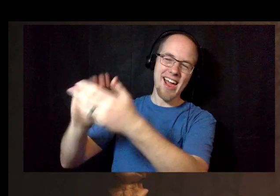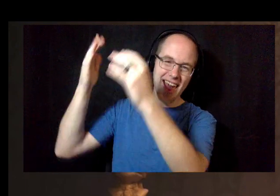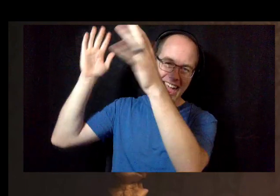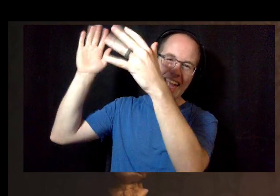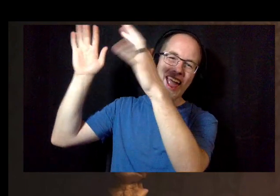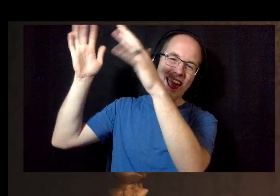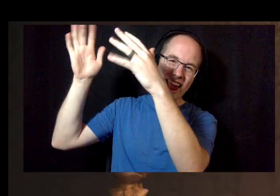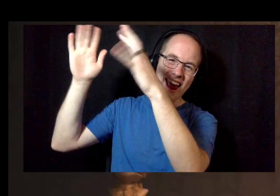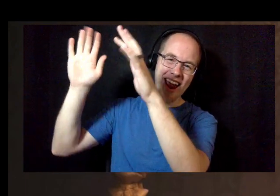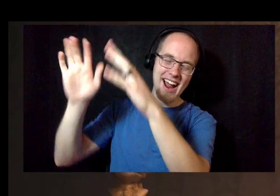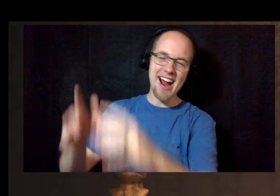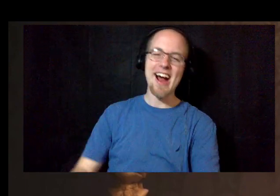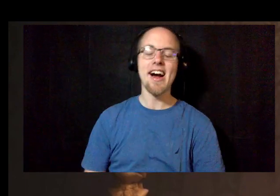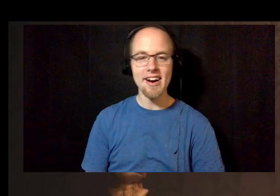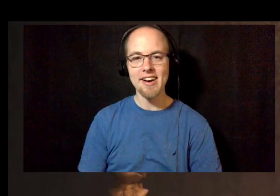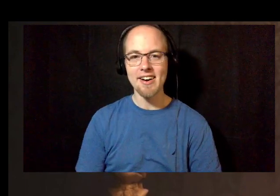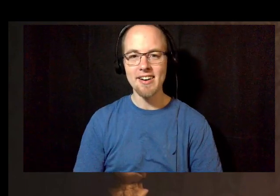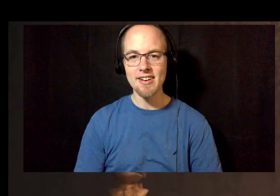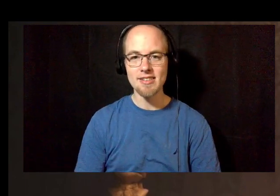Yes!